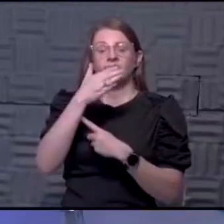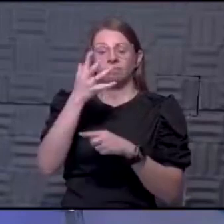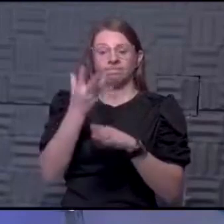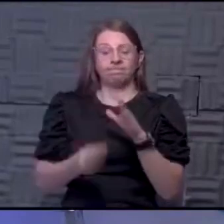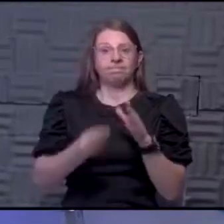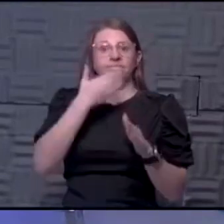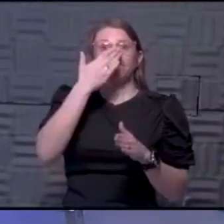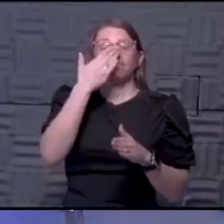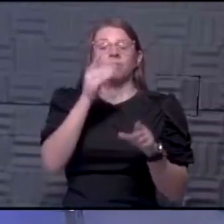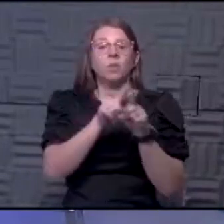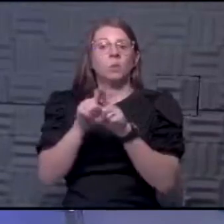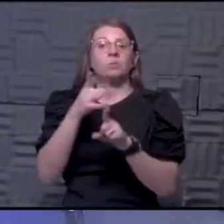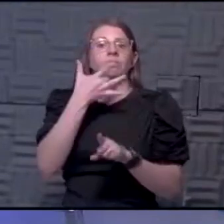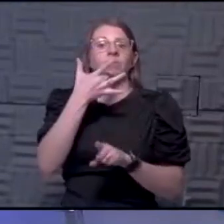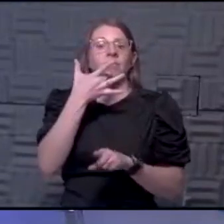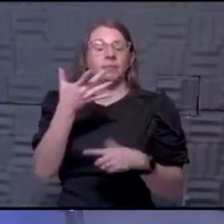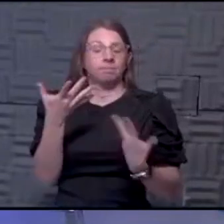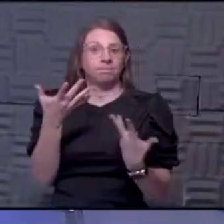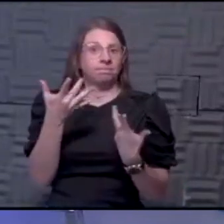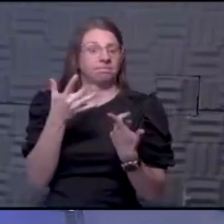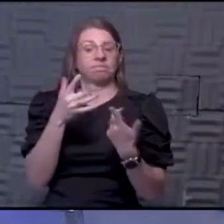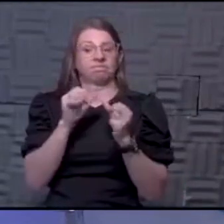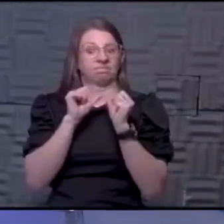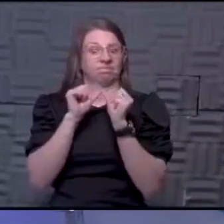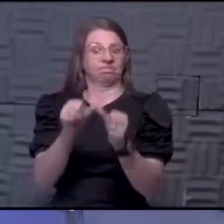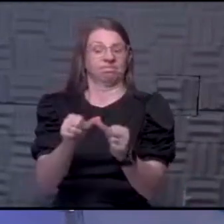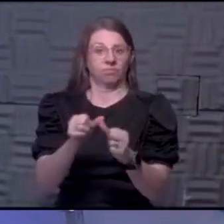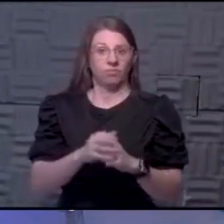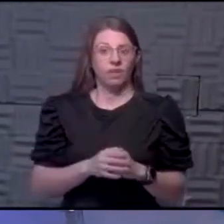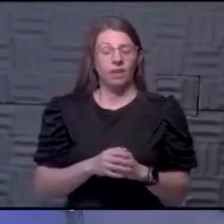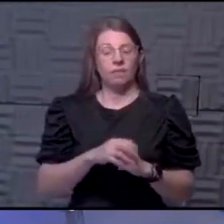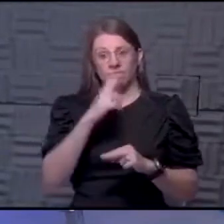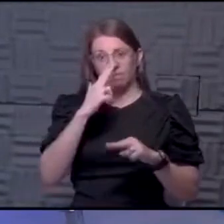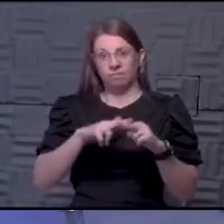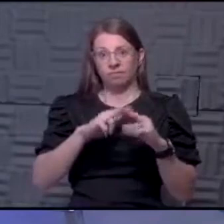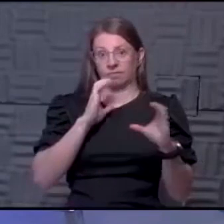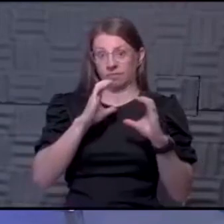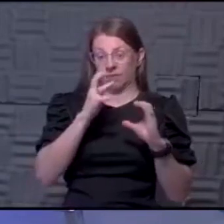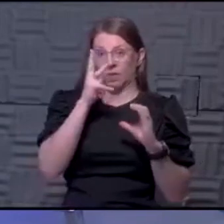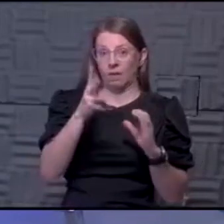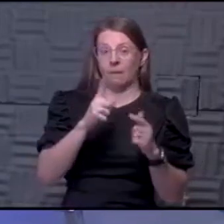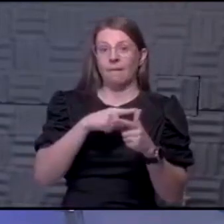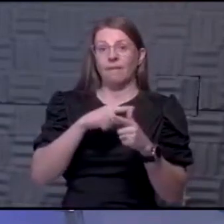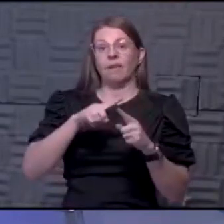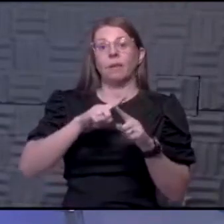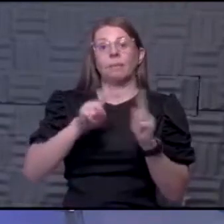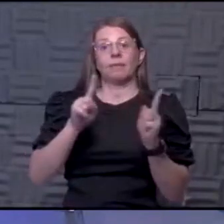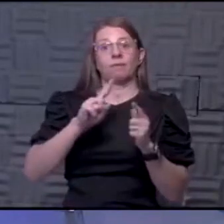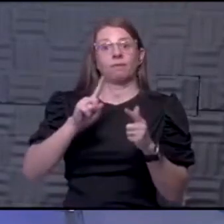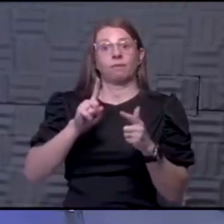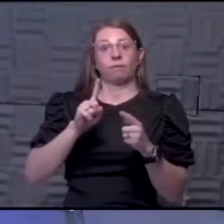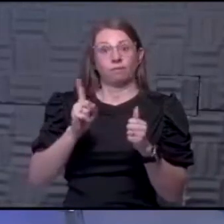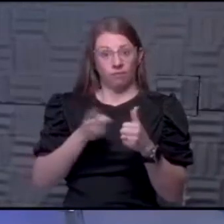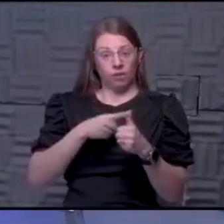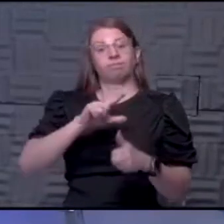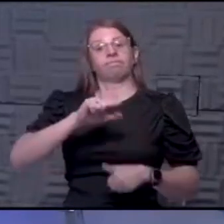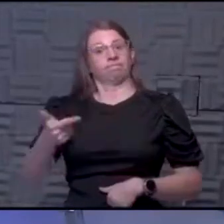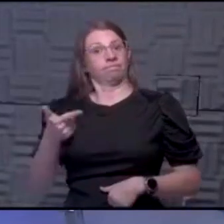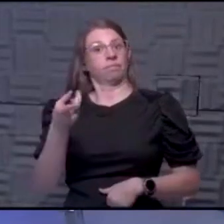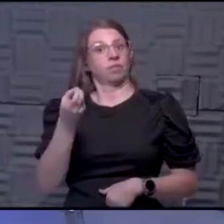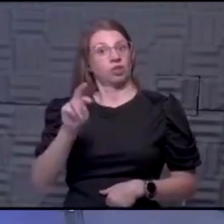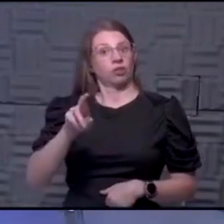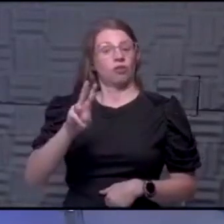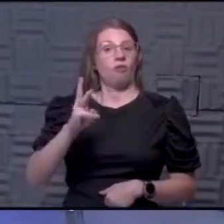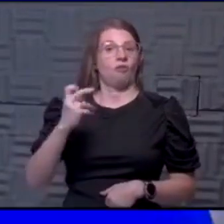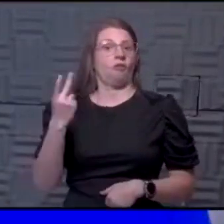taste and smell. And we've had some questions about that, so that'll be a fun conversation. But first, I'm going to turn to Doc Hawk. Hi. What's the good news for